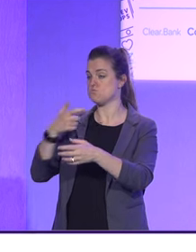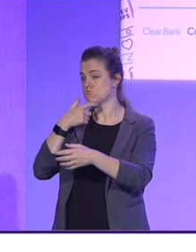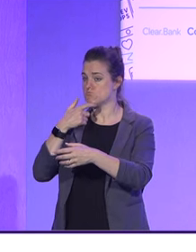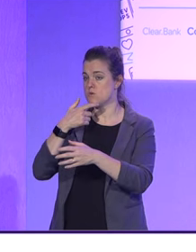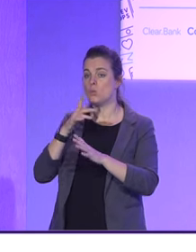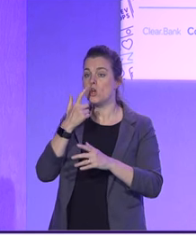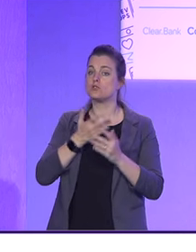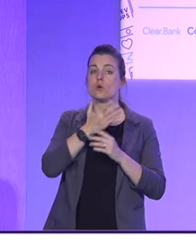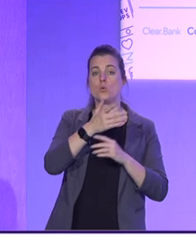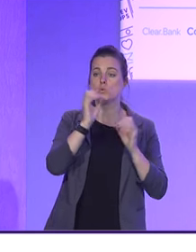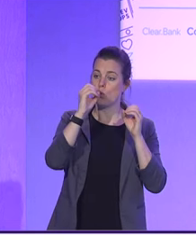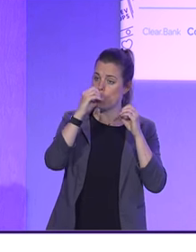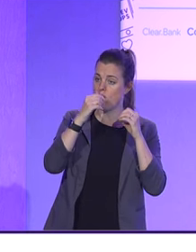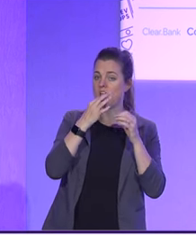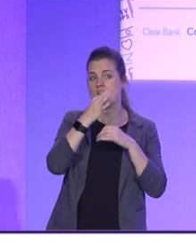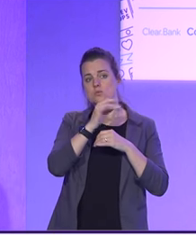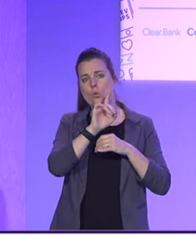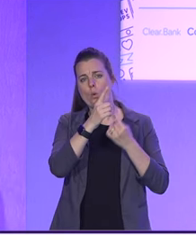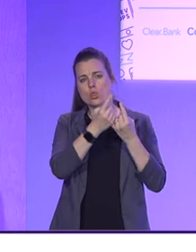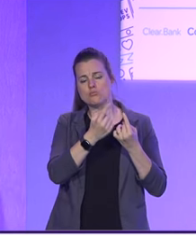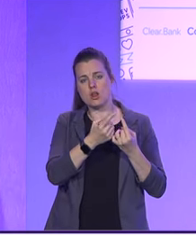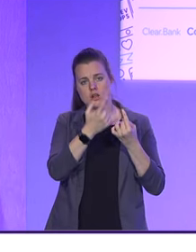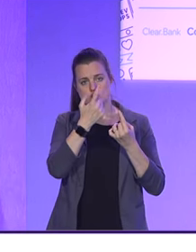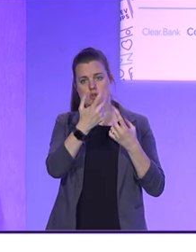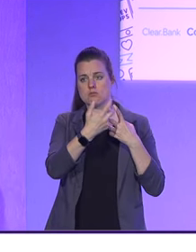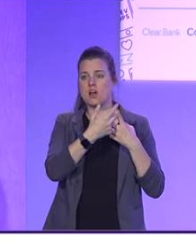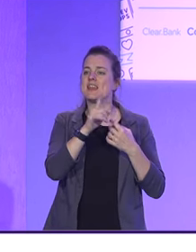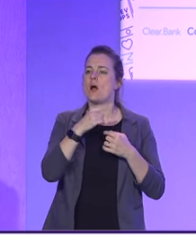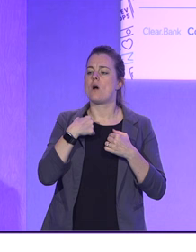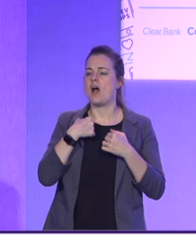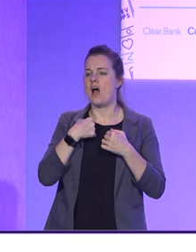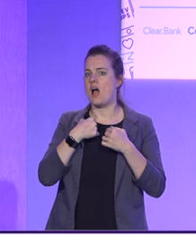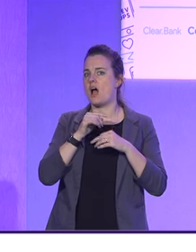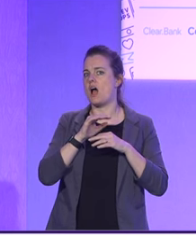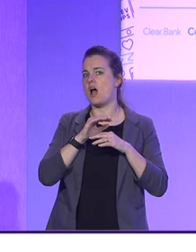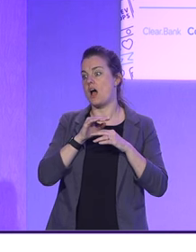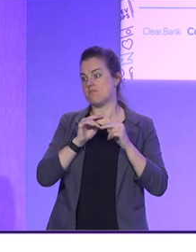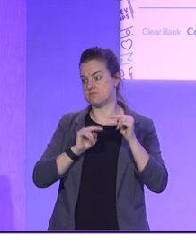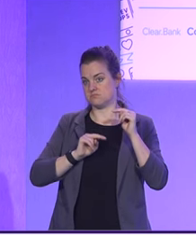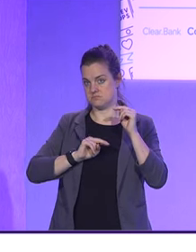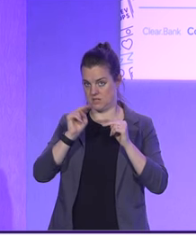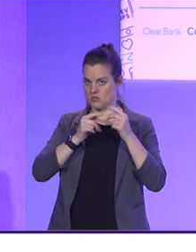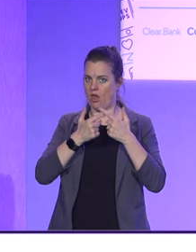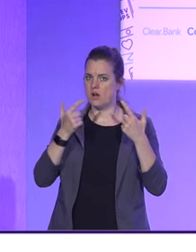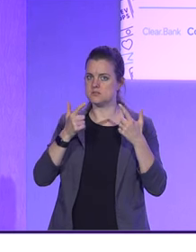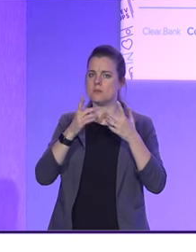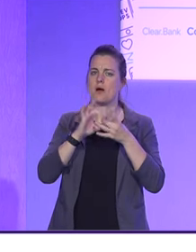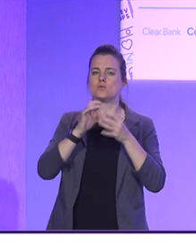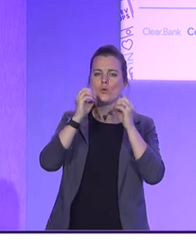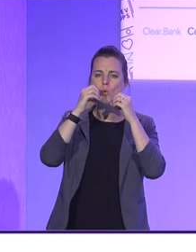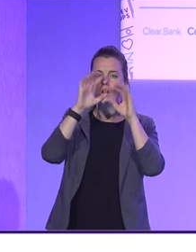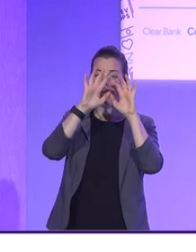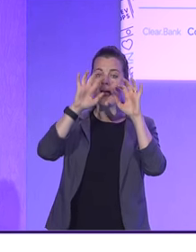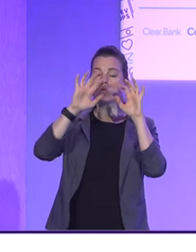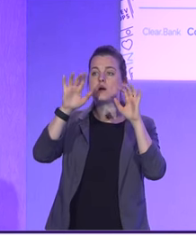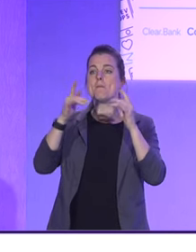products. This is kind of things that I haven't tested a lot about Google Cloud. It's about maybe tomorrow I won't have